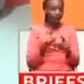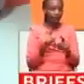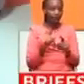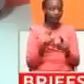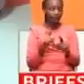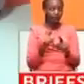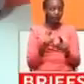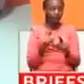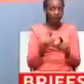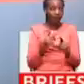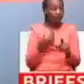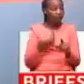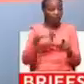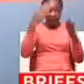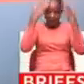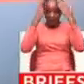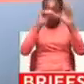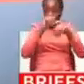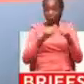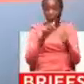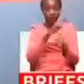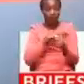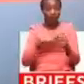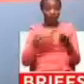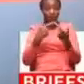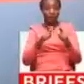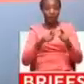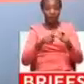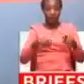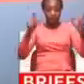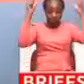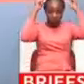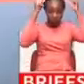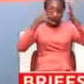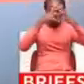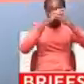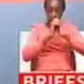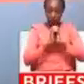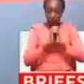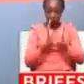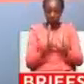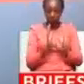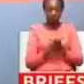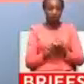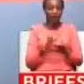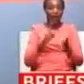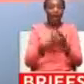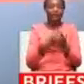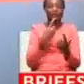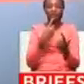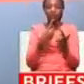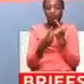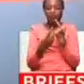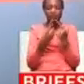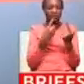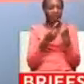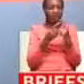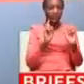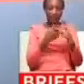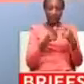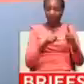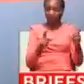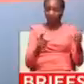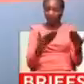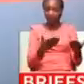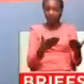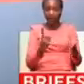what religion he was. Mm-hmm. He was a witch, you know. So he recites these incantations, and then